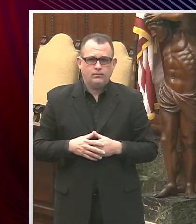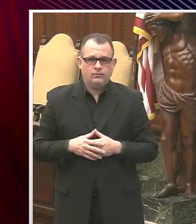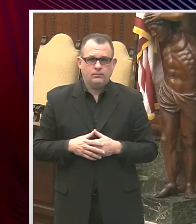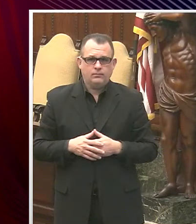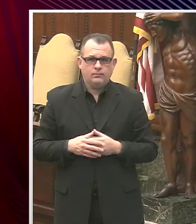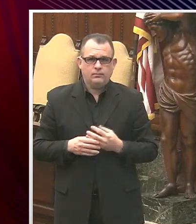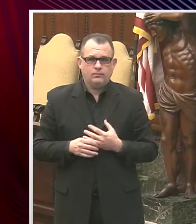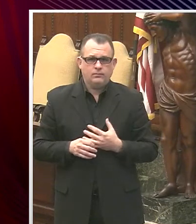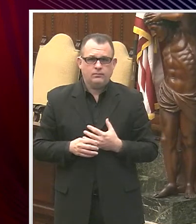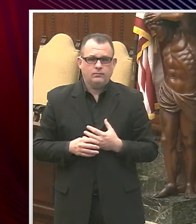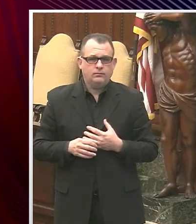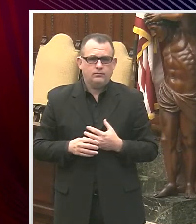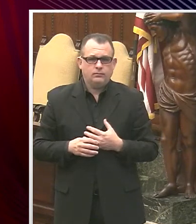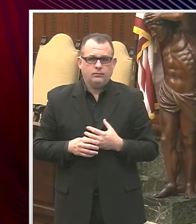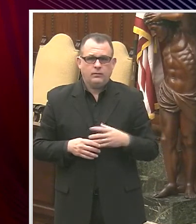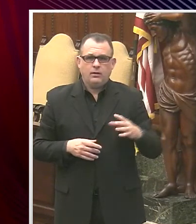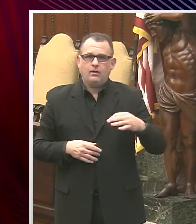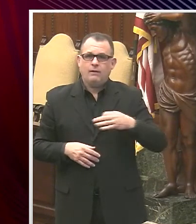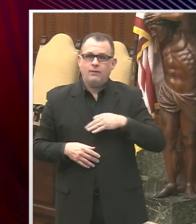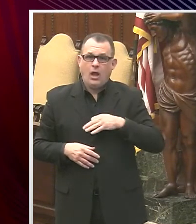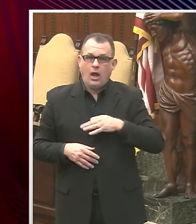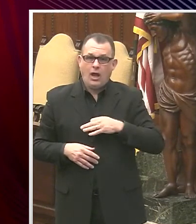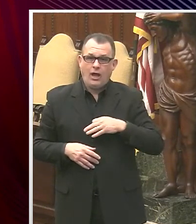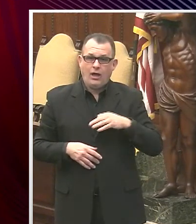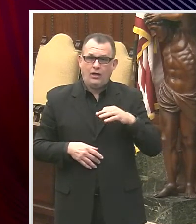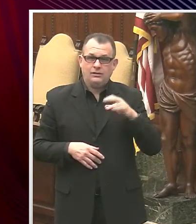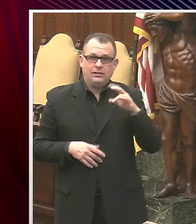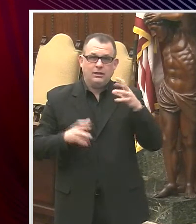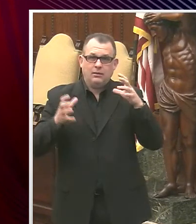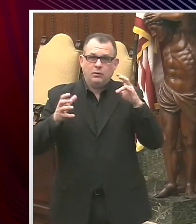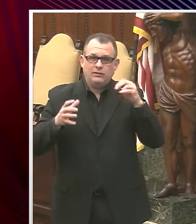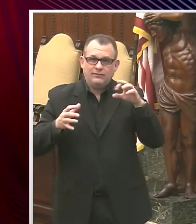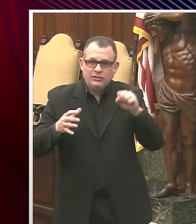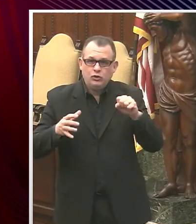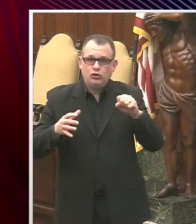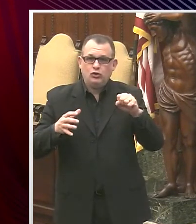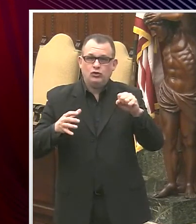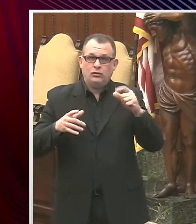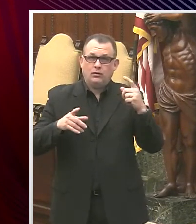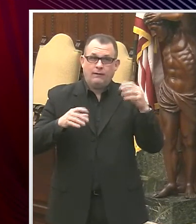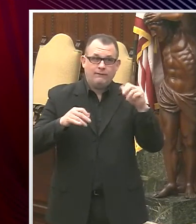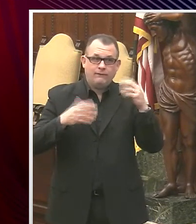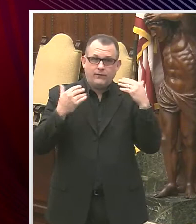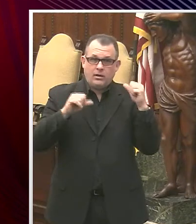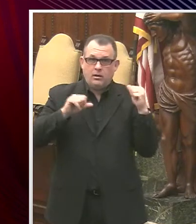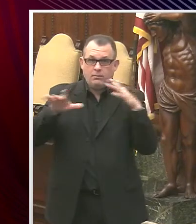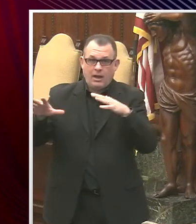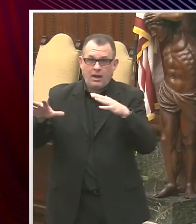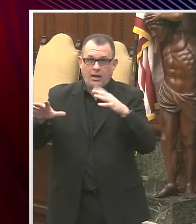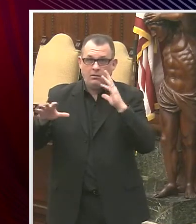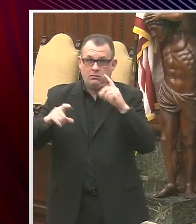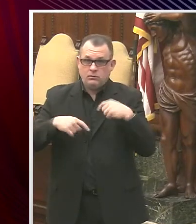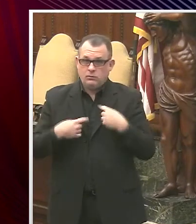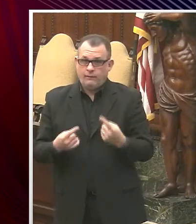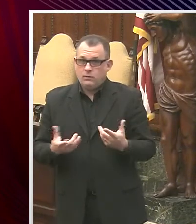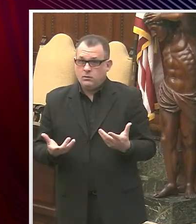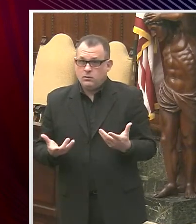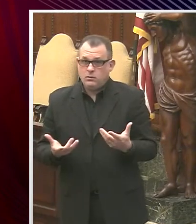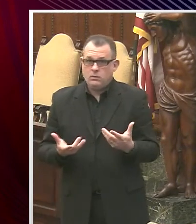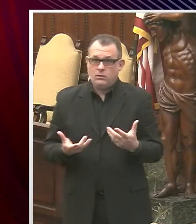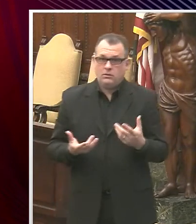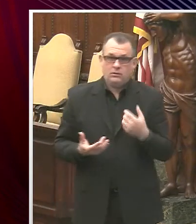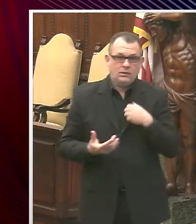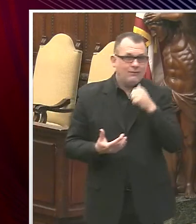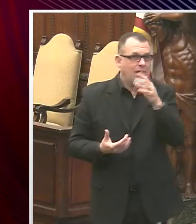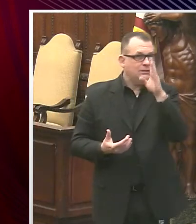how the Flyers and the Sixers have had, since they've had their fans back in, how things have gone so far? I haven't had direct reports,